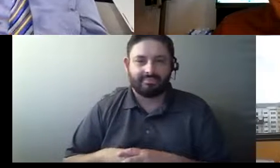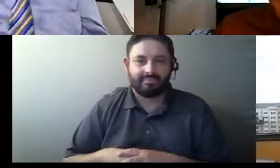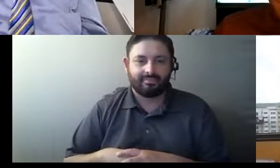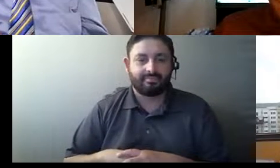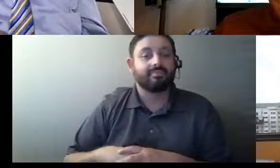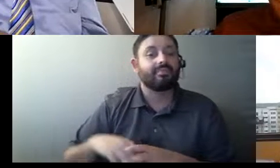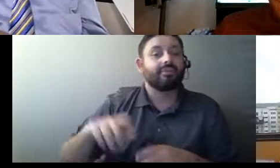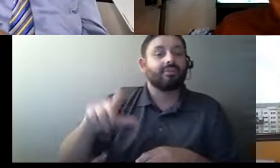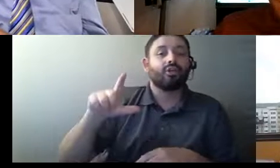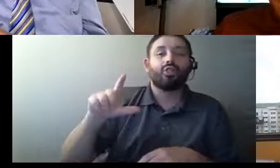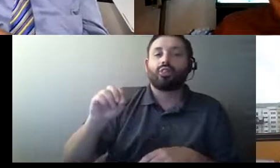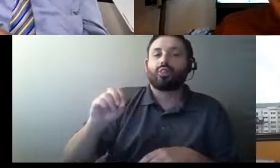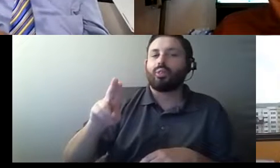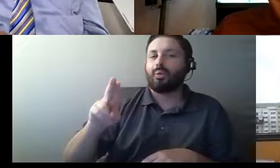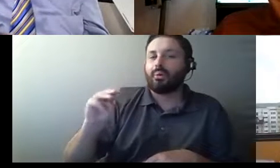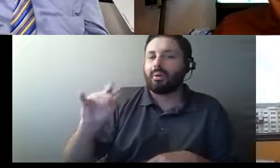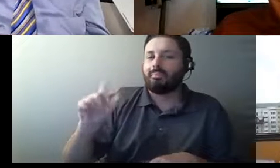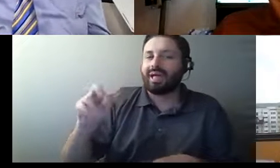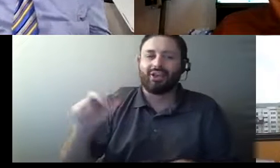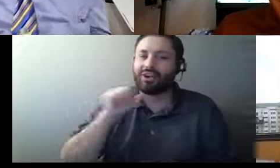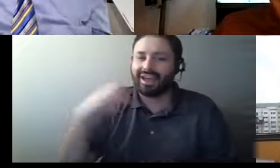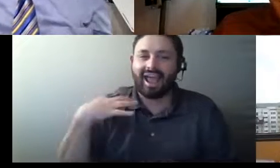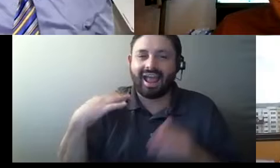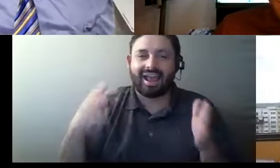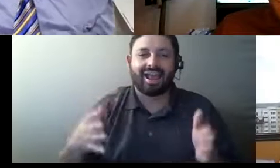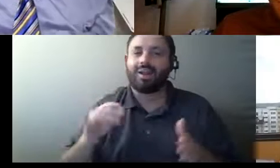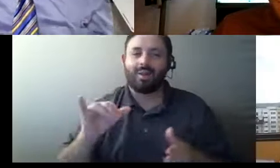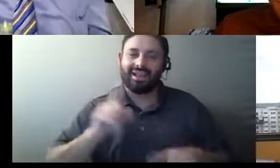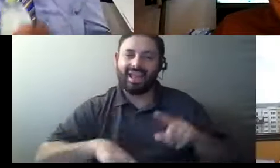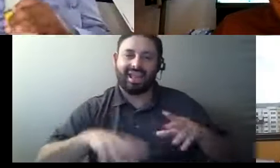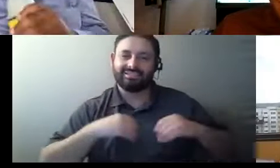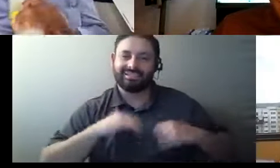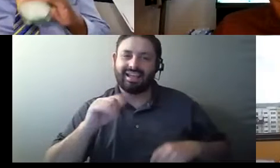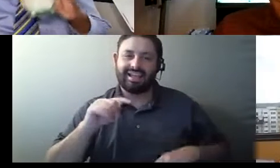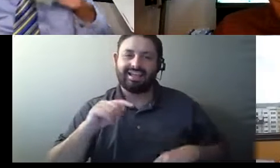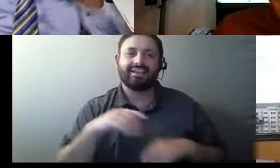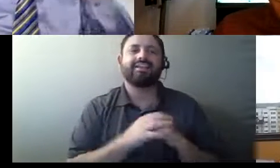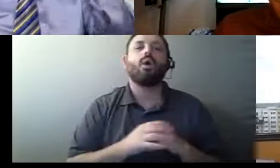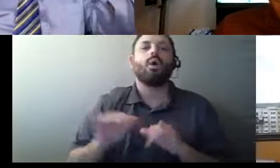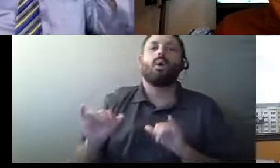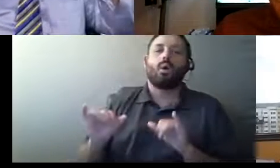Lou Miller isn't a candidate. No, he's not a candidate, so he Oh. can't take it. Yeah. I'm